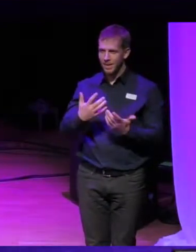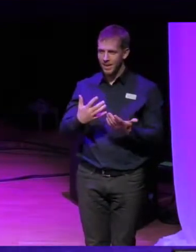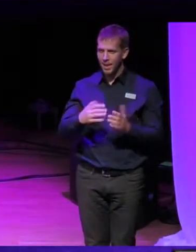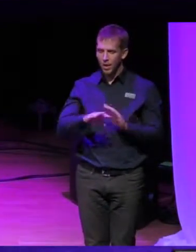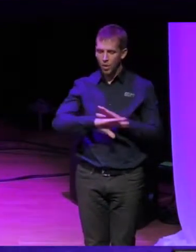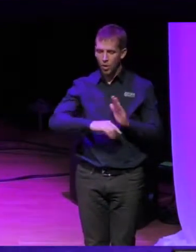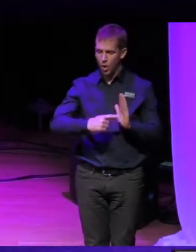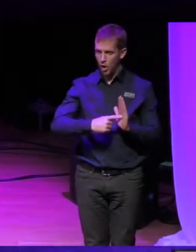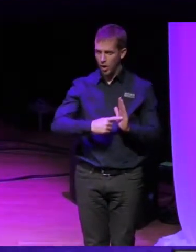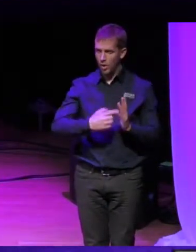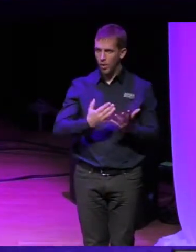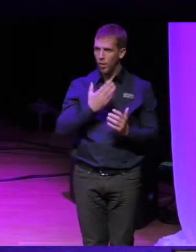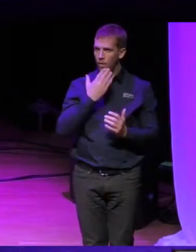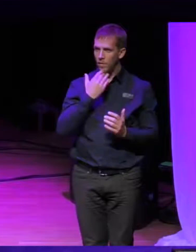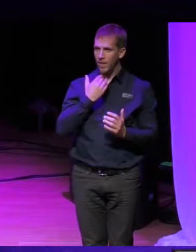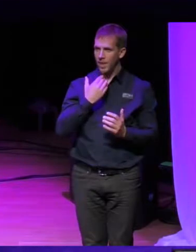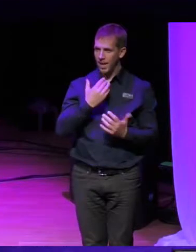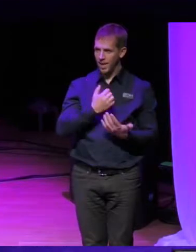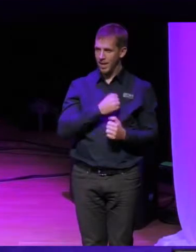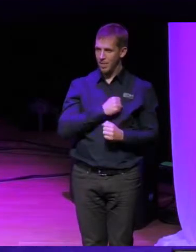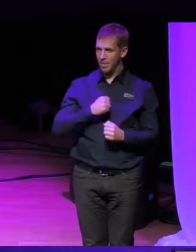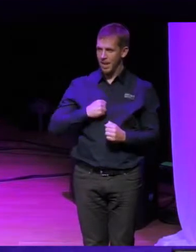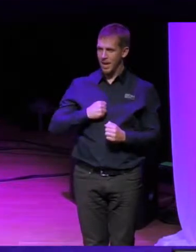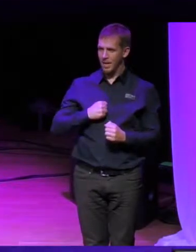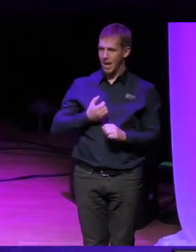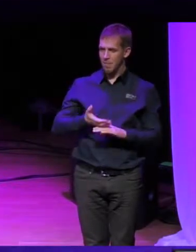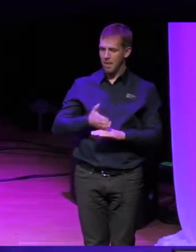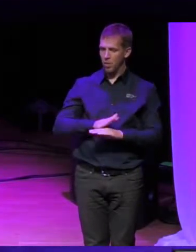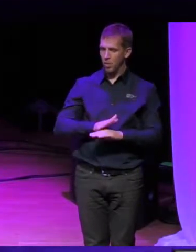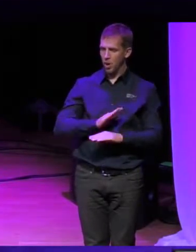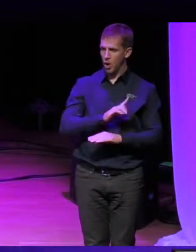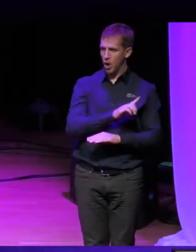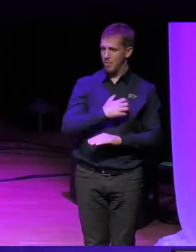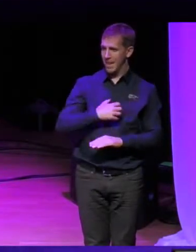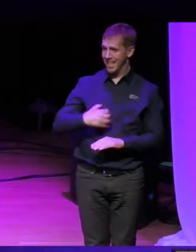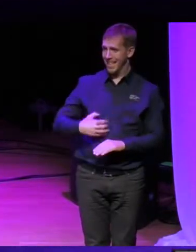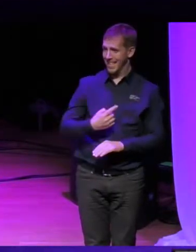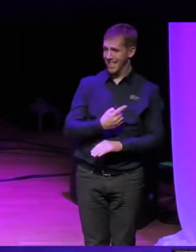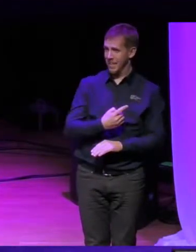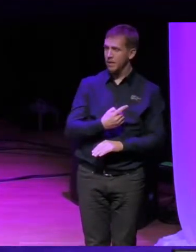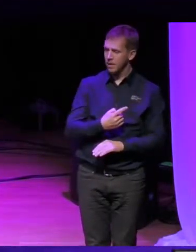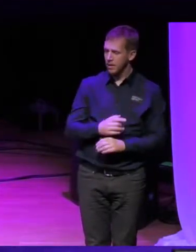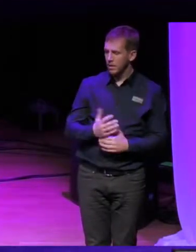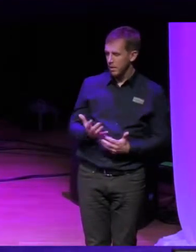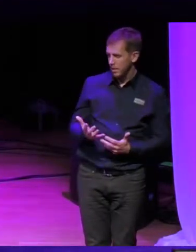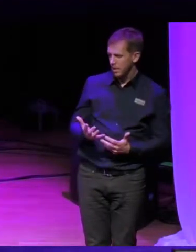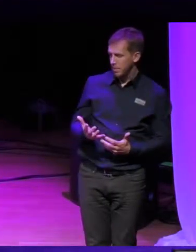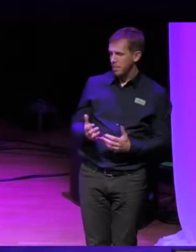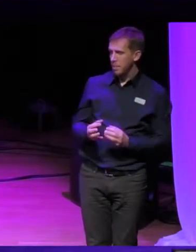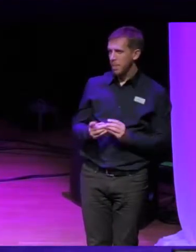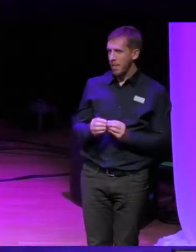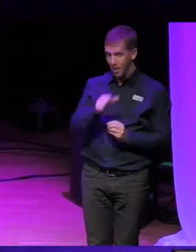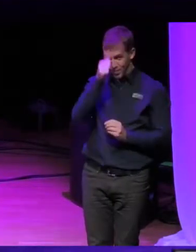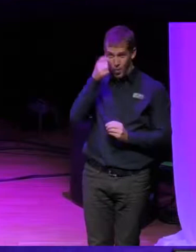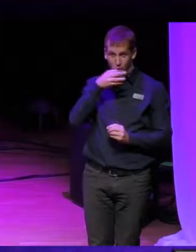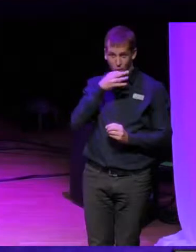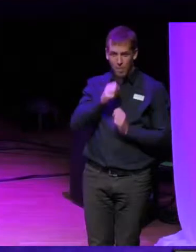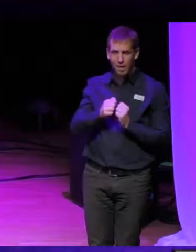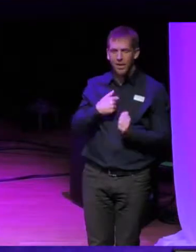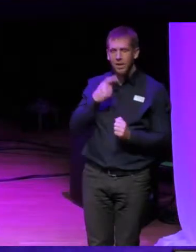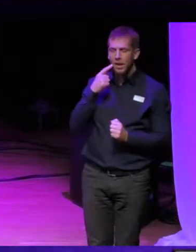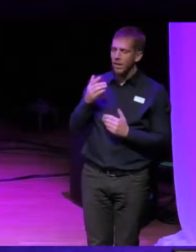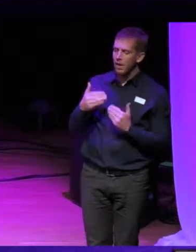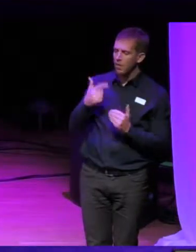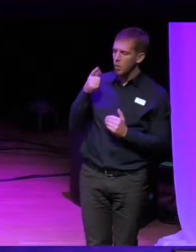powers. What do you think, or maybe it's a very understandable answer to this, but why do you think